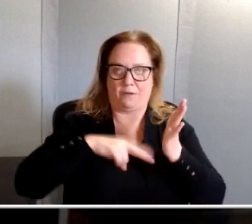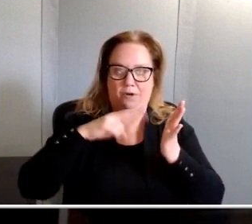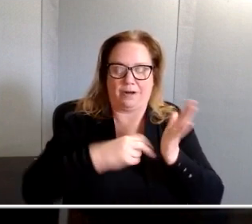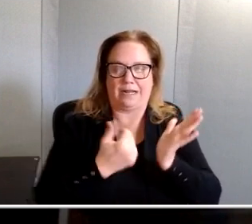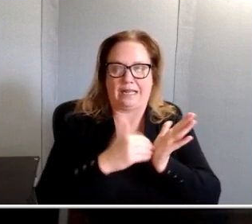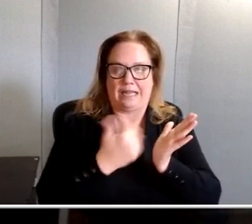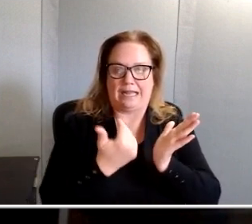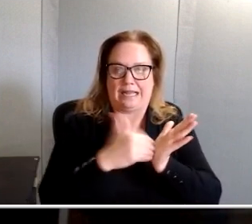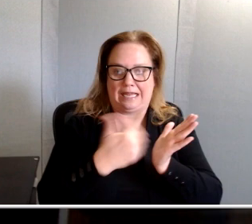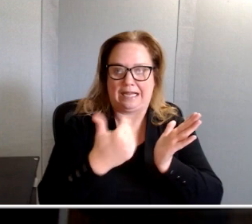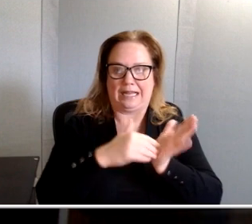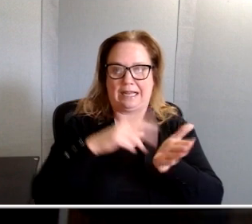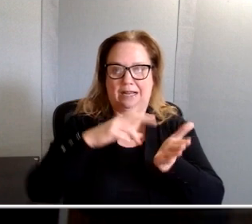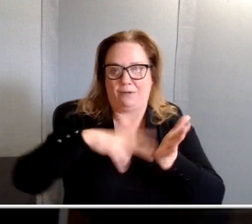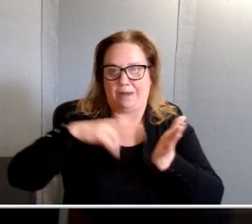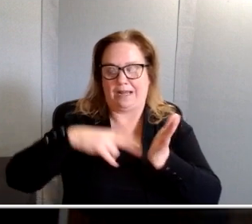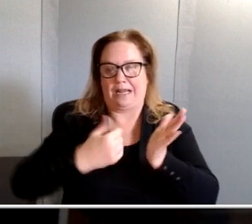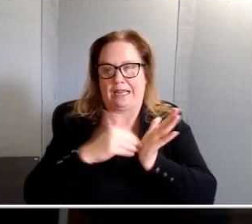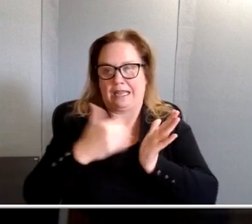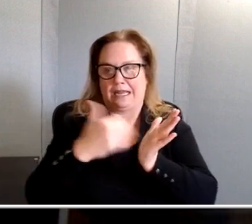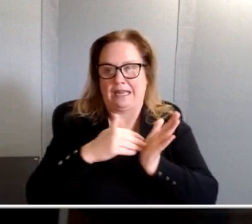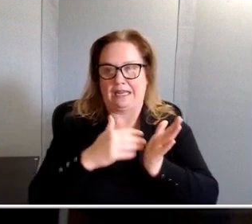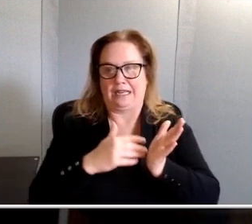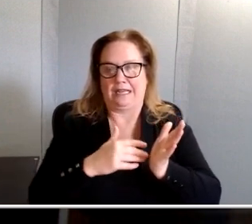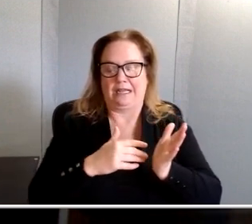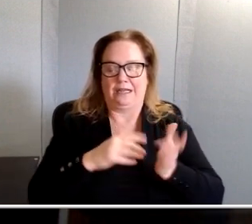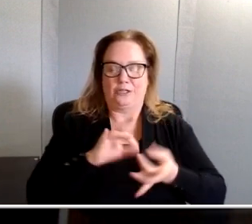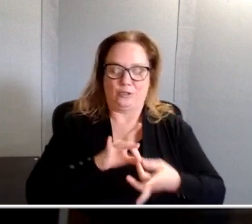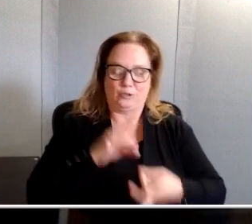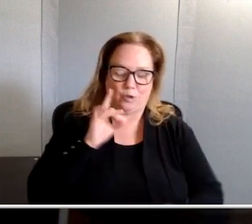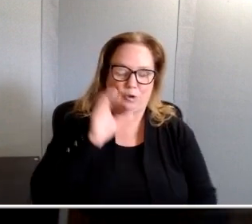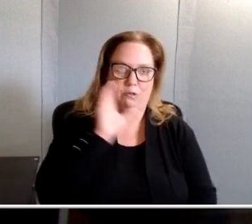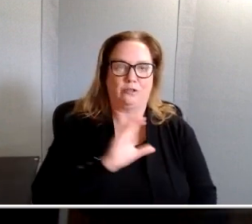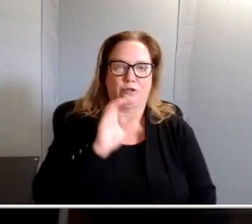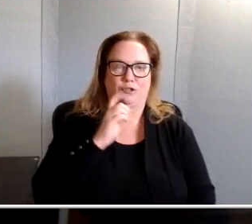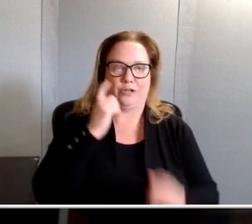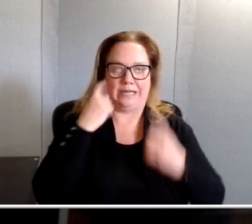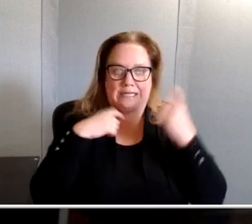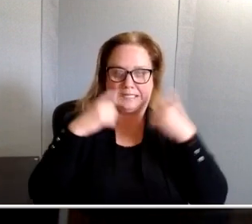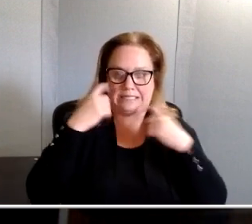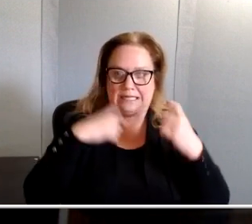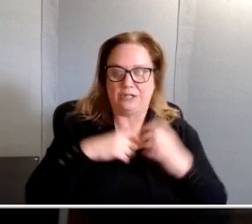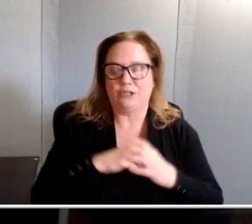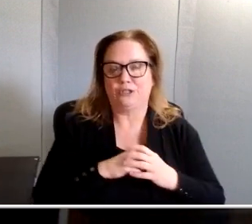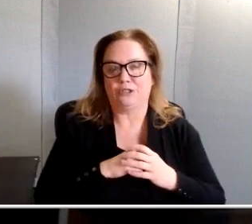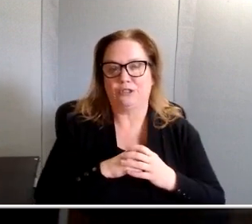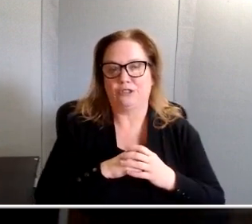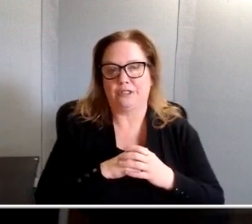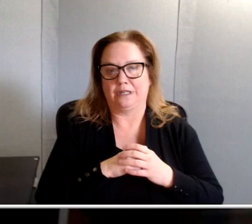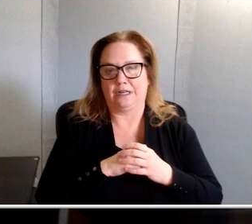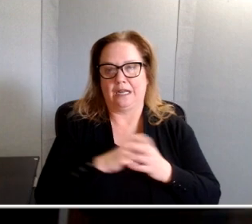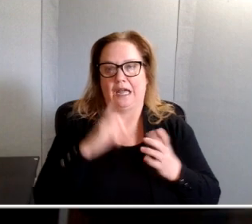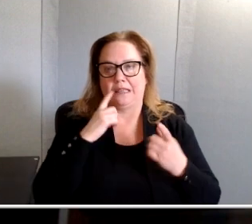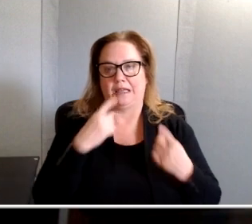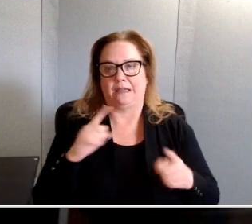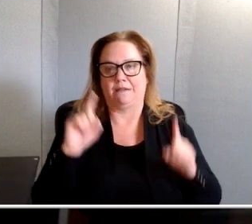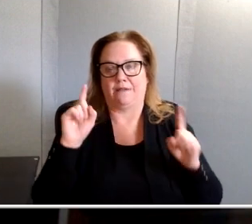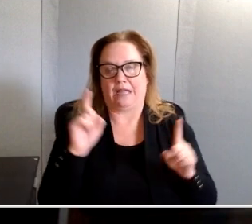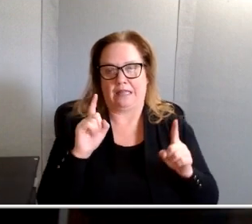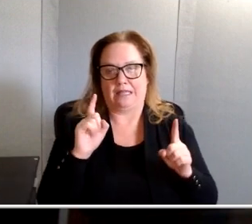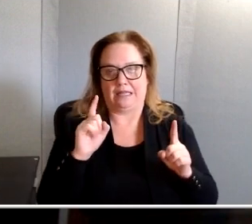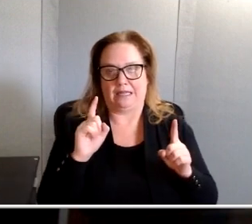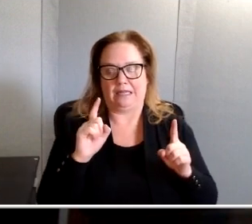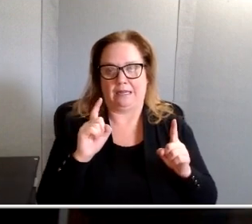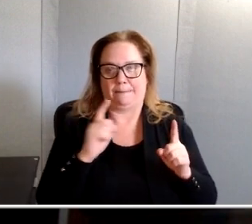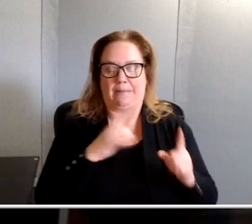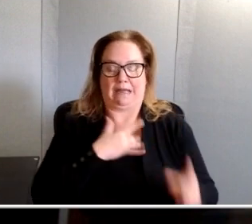and read it, and a lot of soul searching, a lot of tears, But I think finally it conveyed